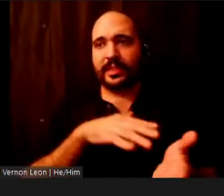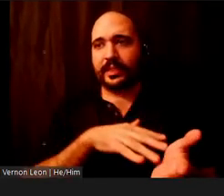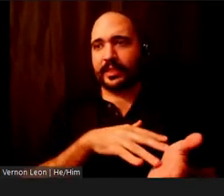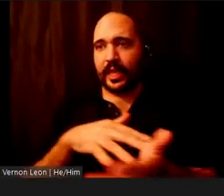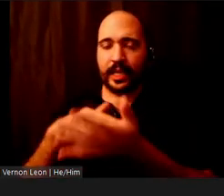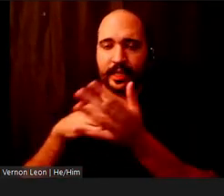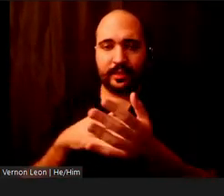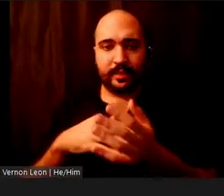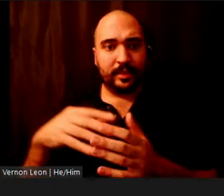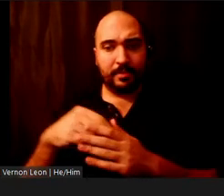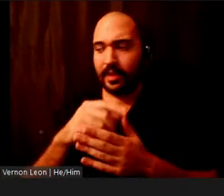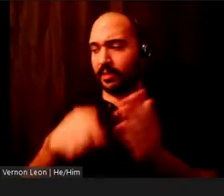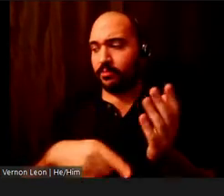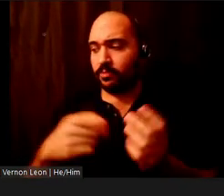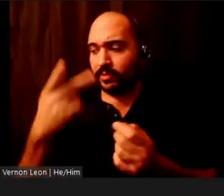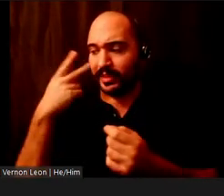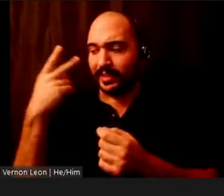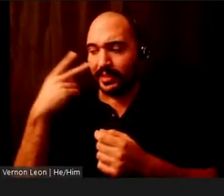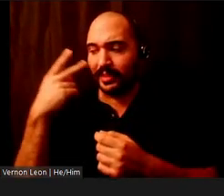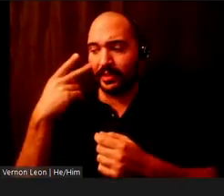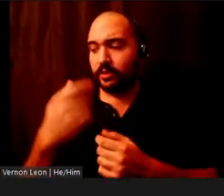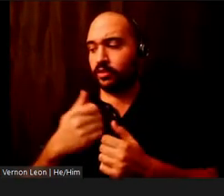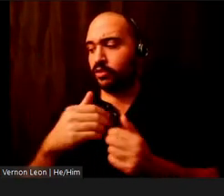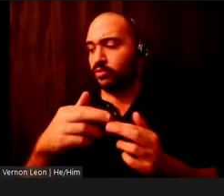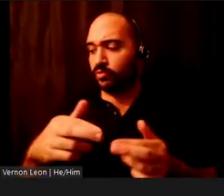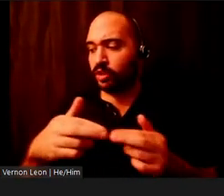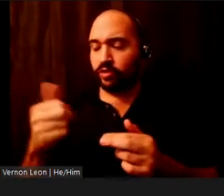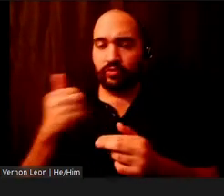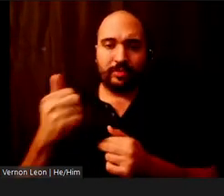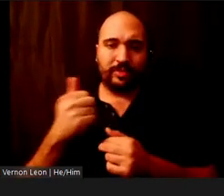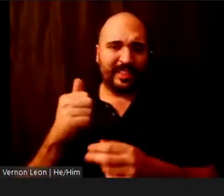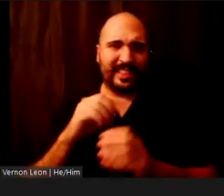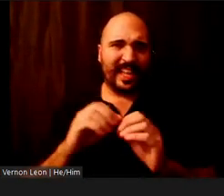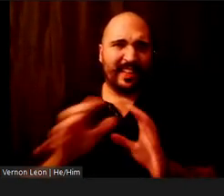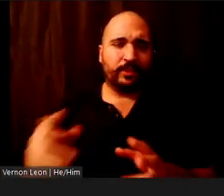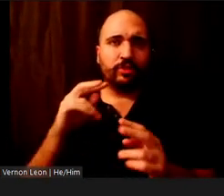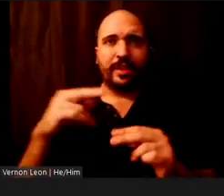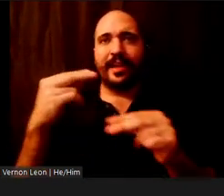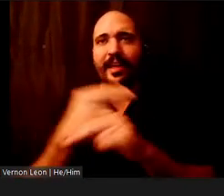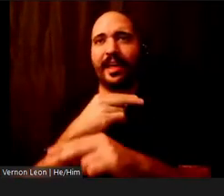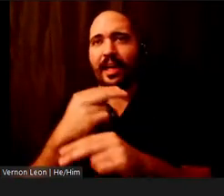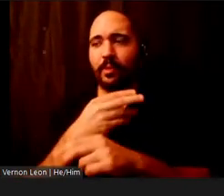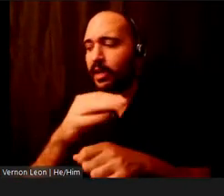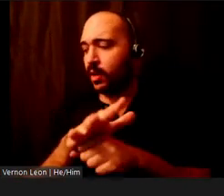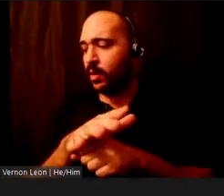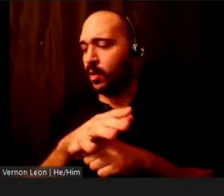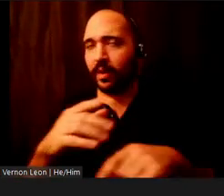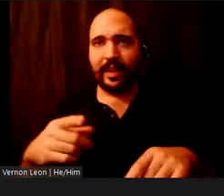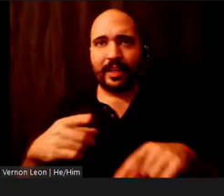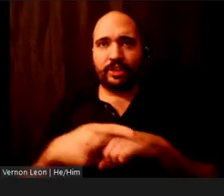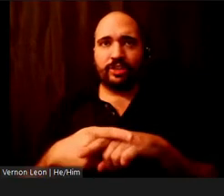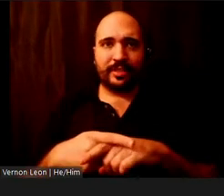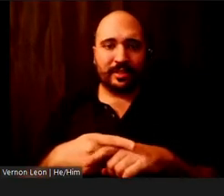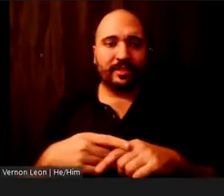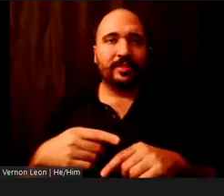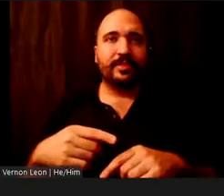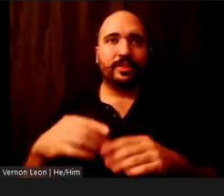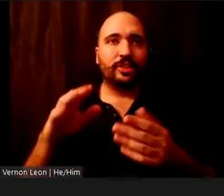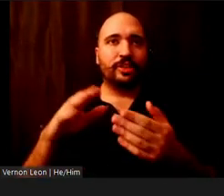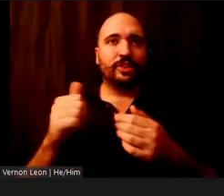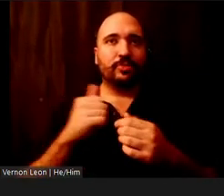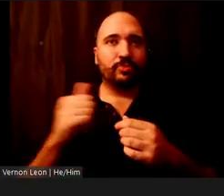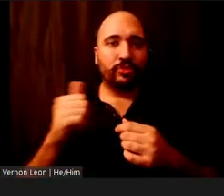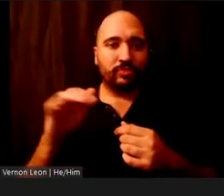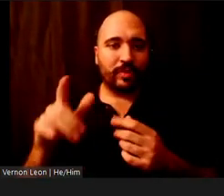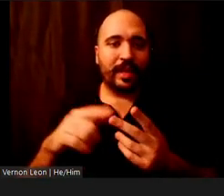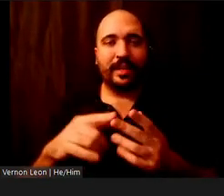Among them, as you can see, regional transportation, which is obvious. We'll be looking at highways and local intersections, commuter rail, subways, and buses,